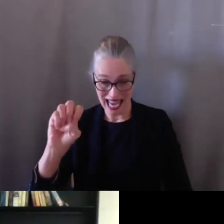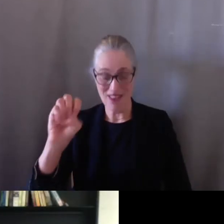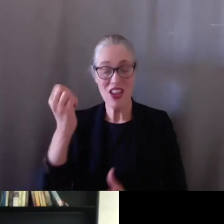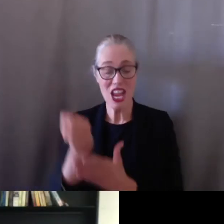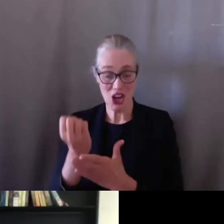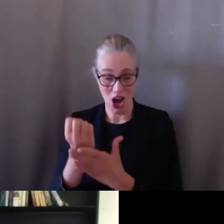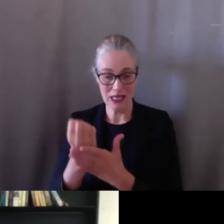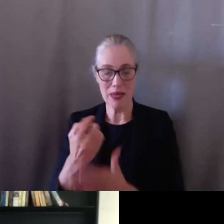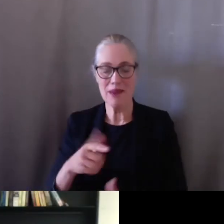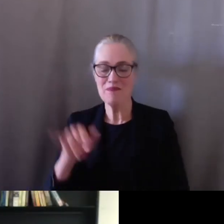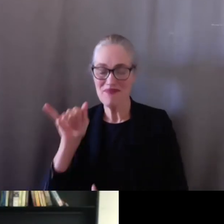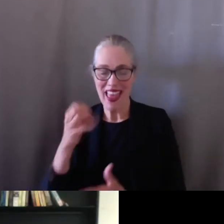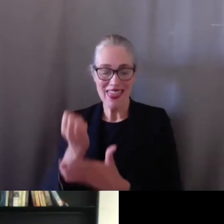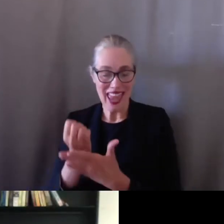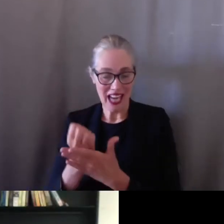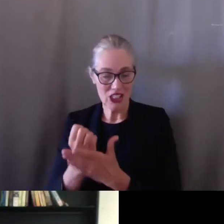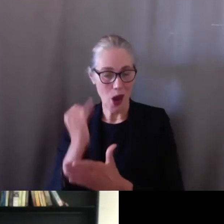Thank you.